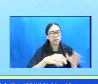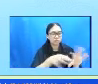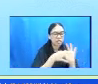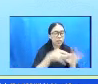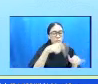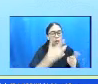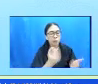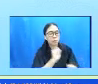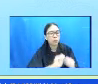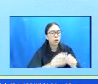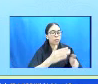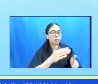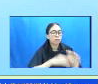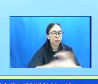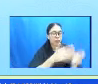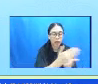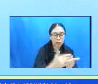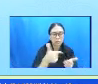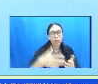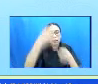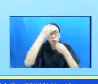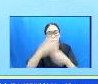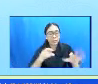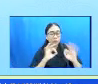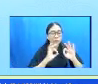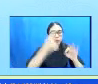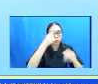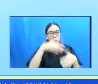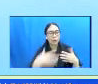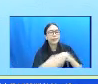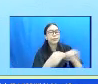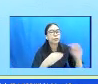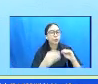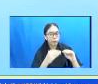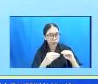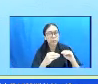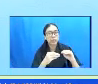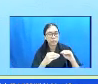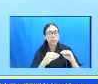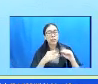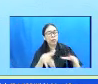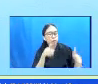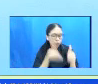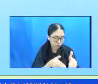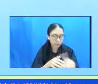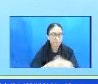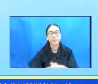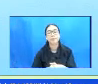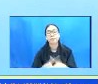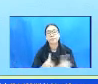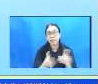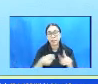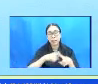have a proper and targeted discussion. Karen, back to you for the next question in this series on